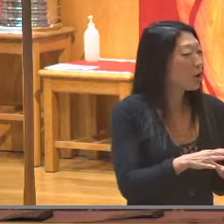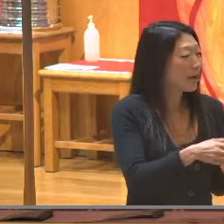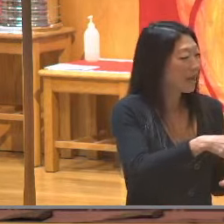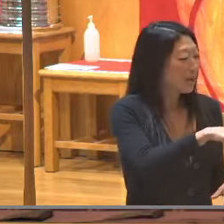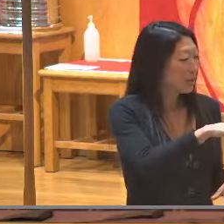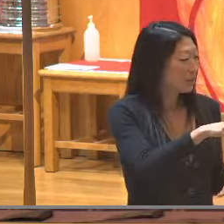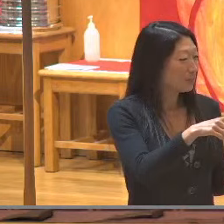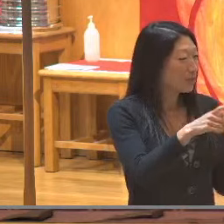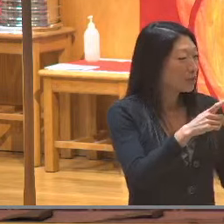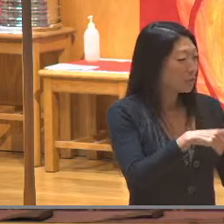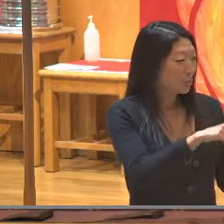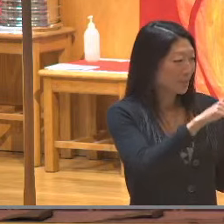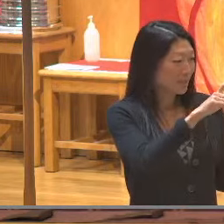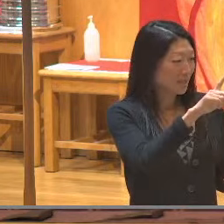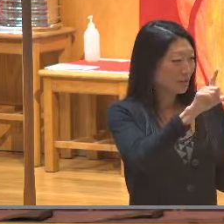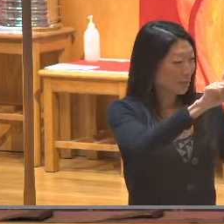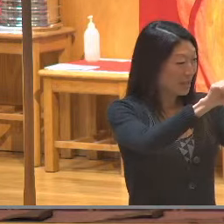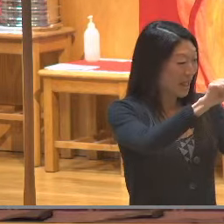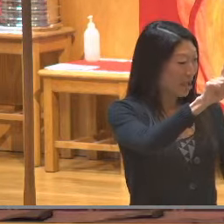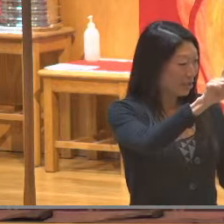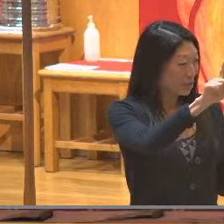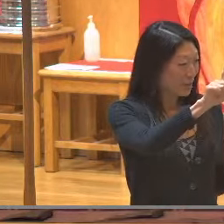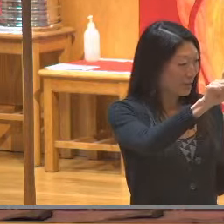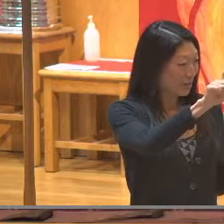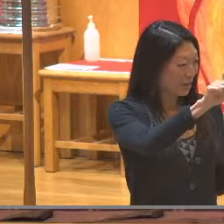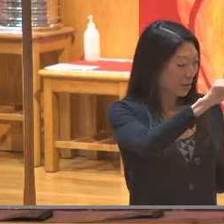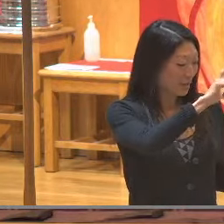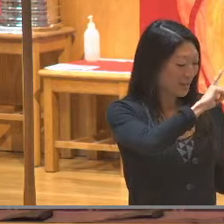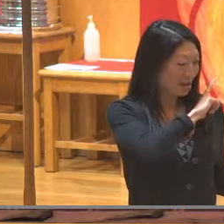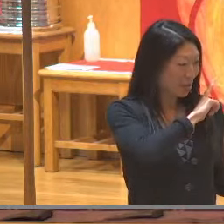let's practice and follow her, okay?